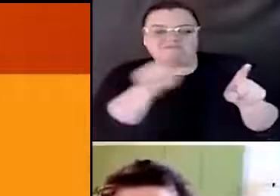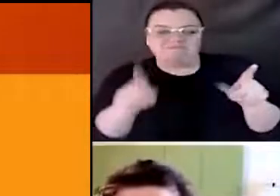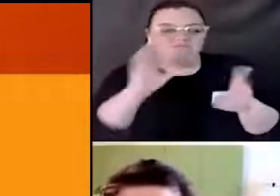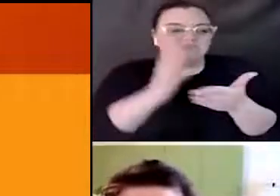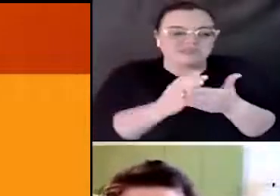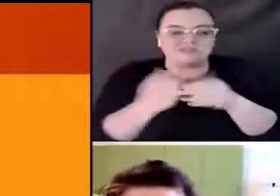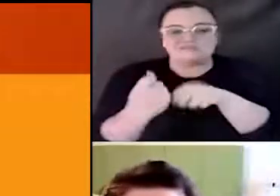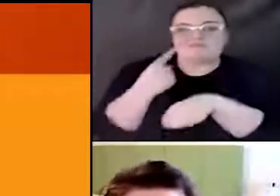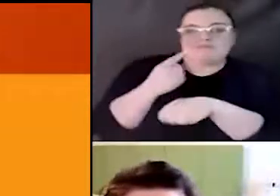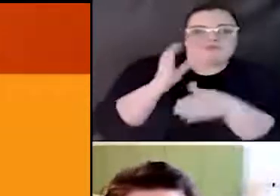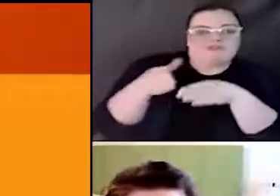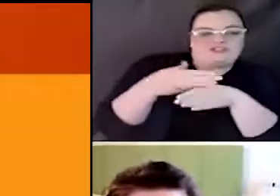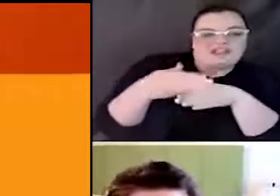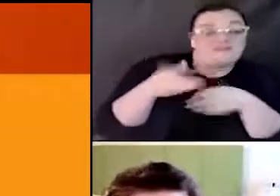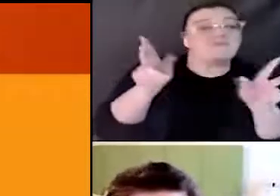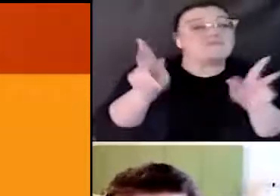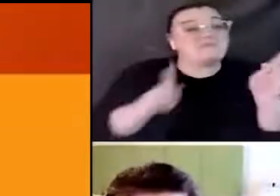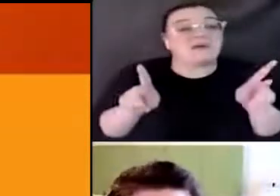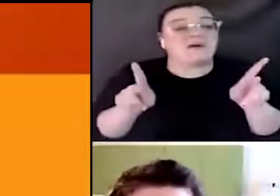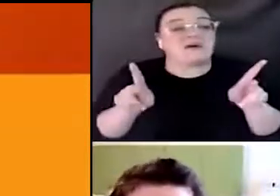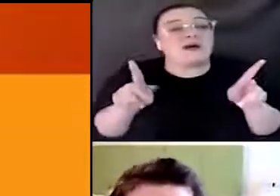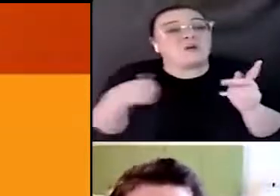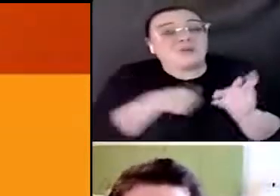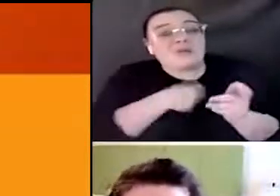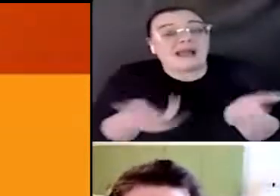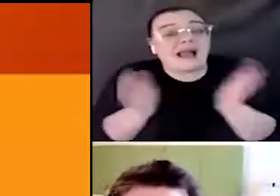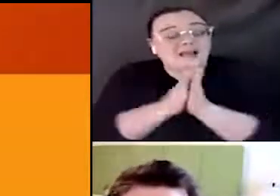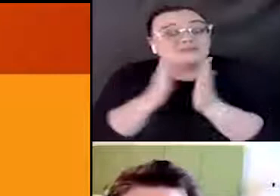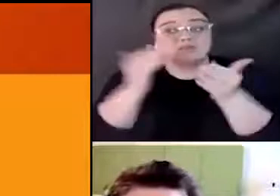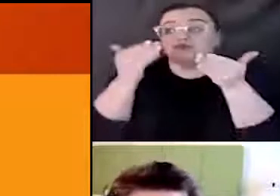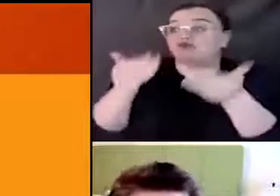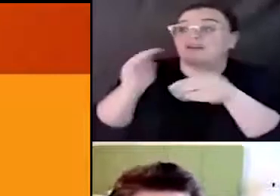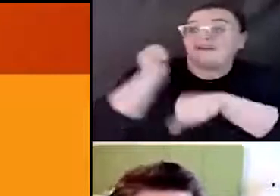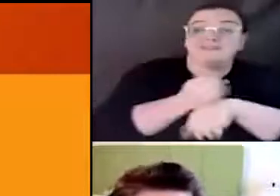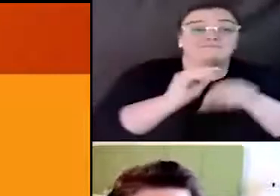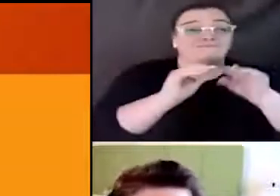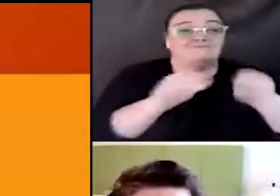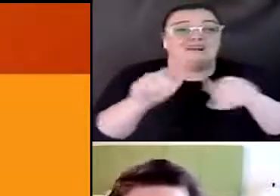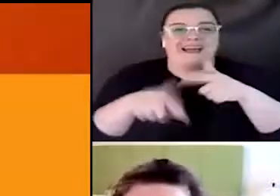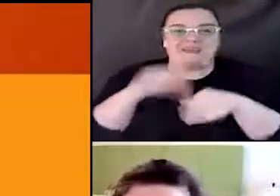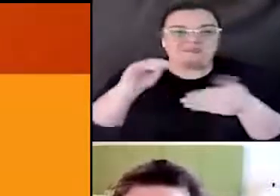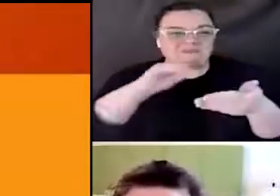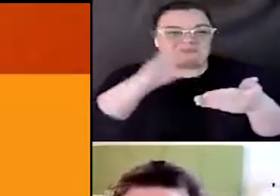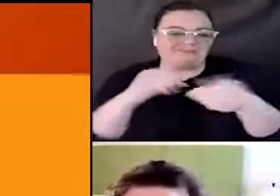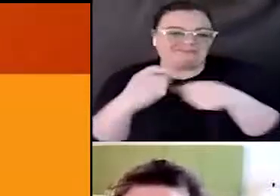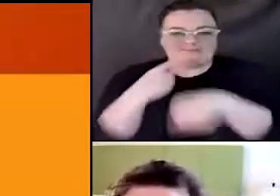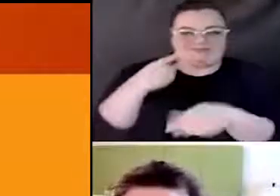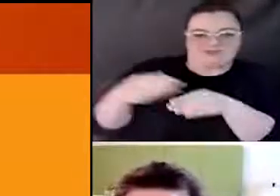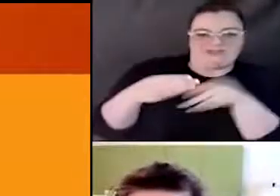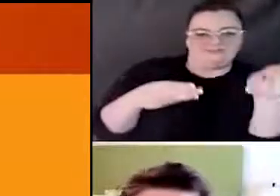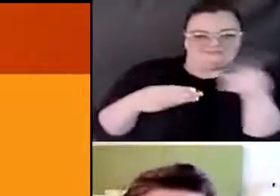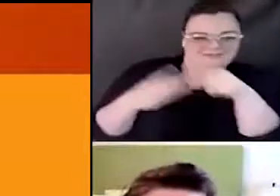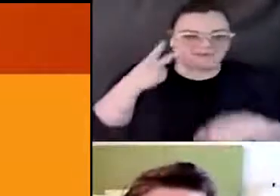us for people. That was one of the things we asked them to do, was return to us a picture of their devices installed. So here's some of the pictures we got